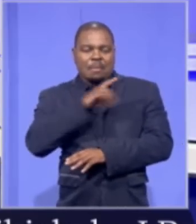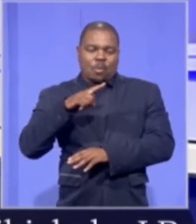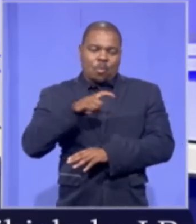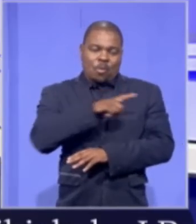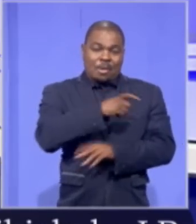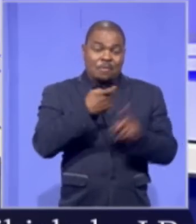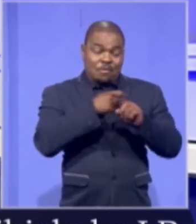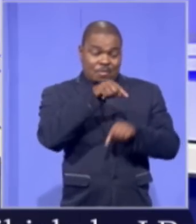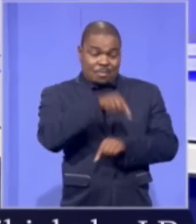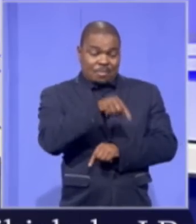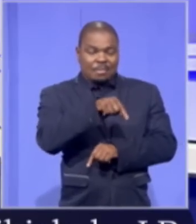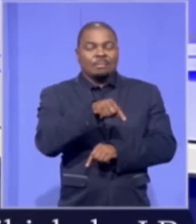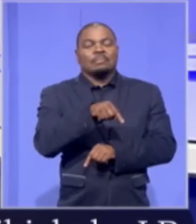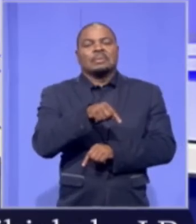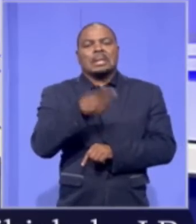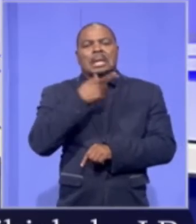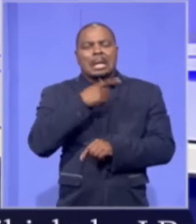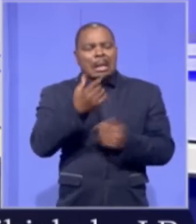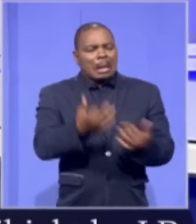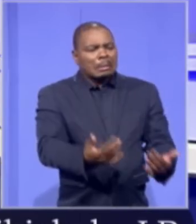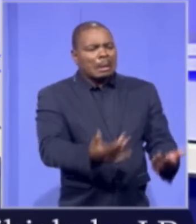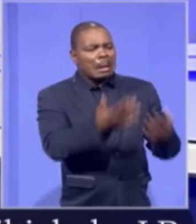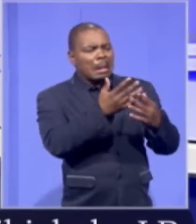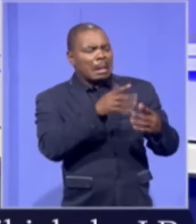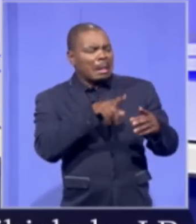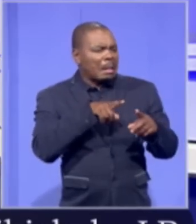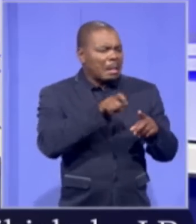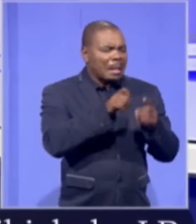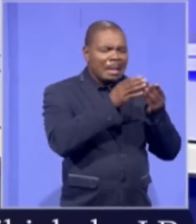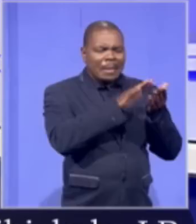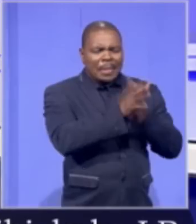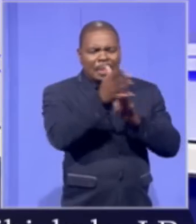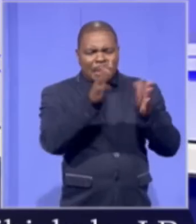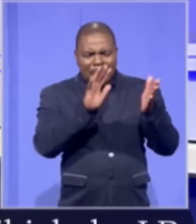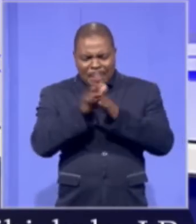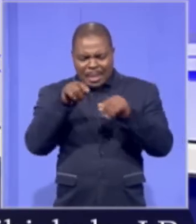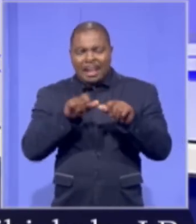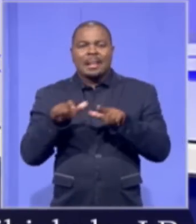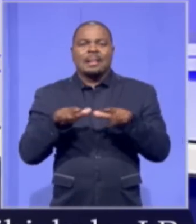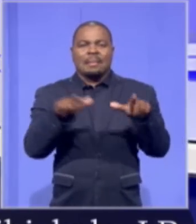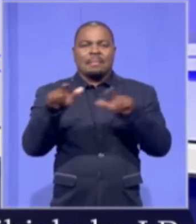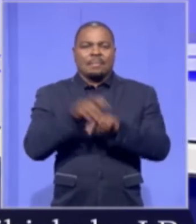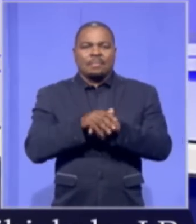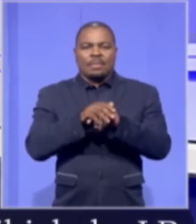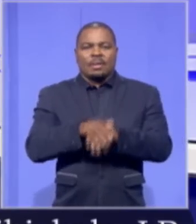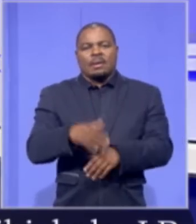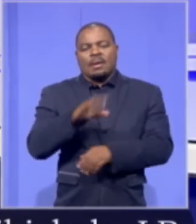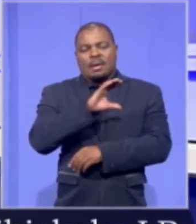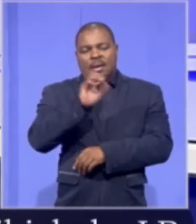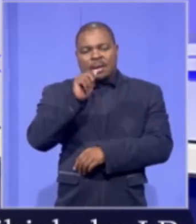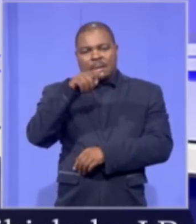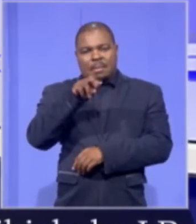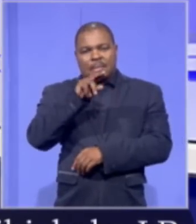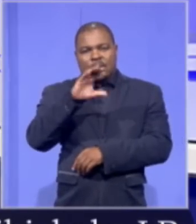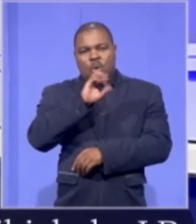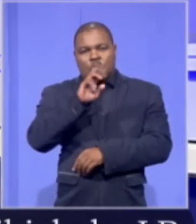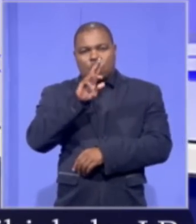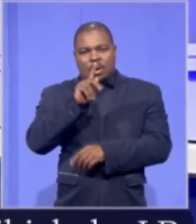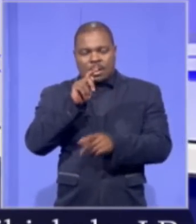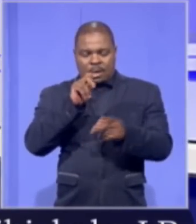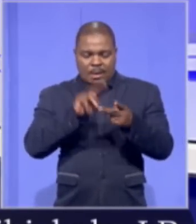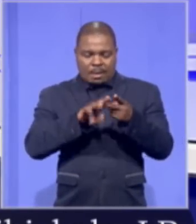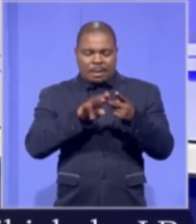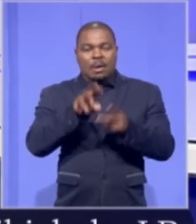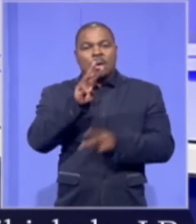le go hlasela dimela ka dikarolong tše dingwe tša profense ya Limpopo. Balemi ba seleteng sa Capricorn, Waterberg